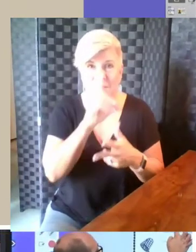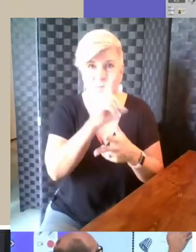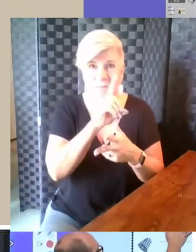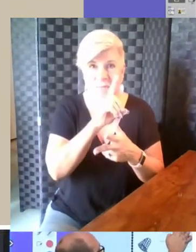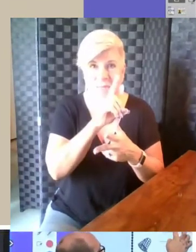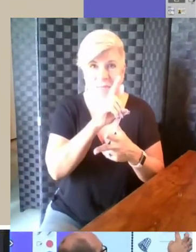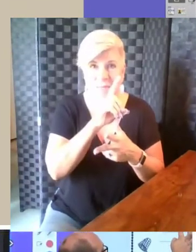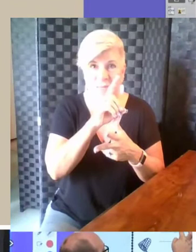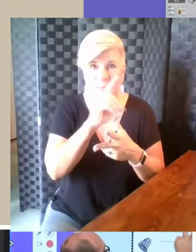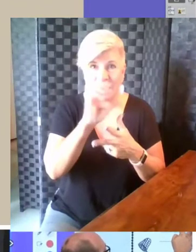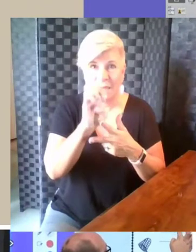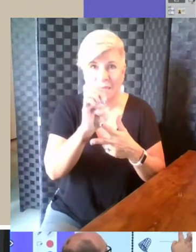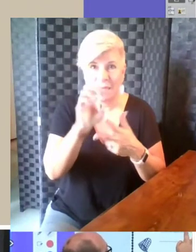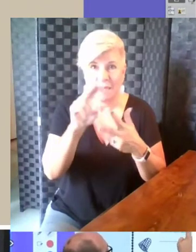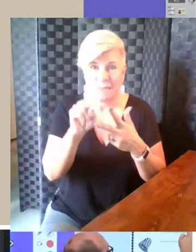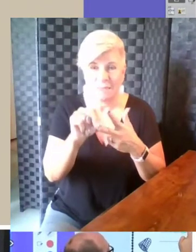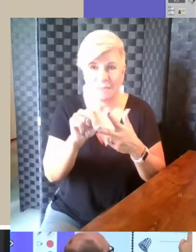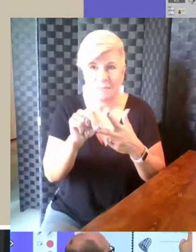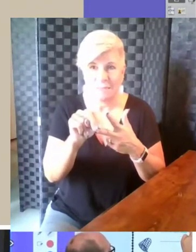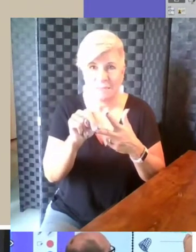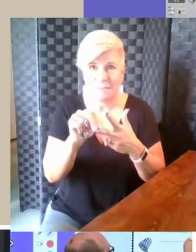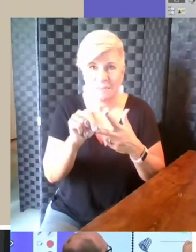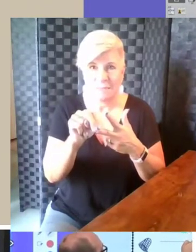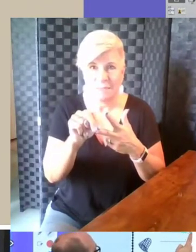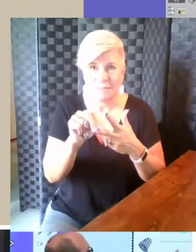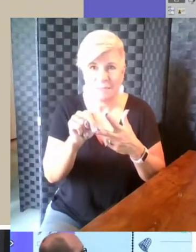Da, na.